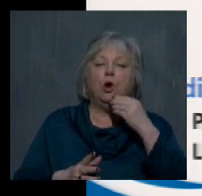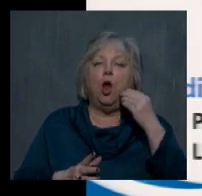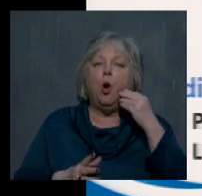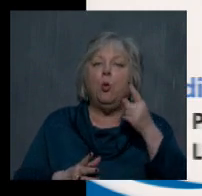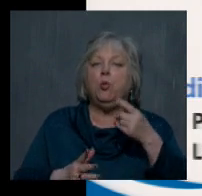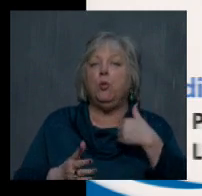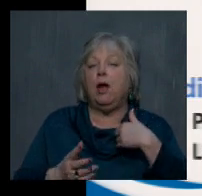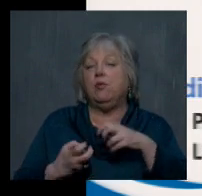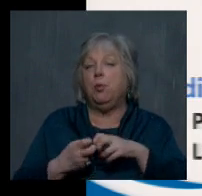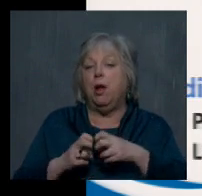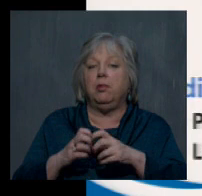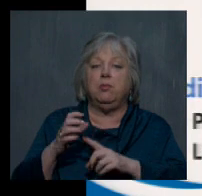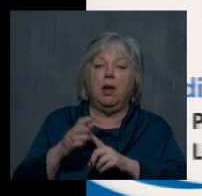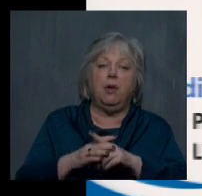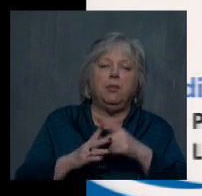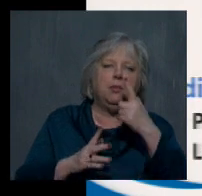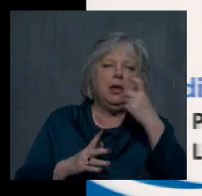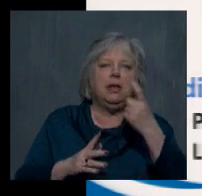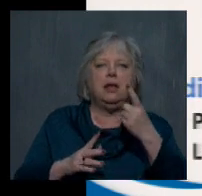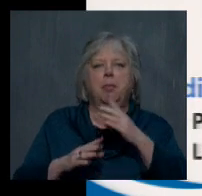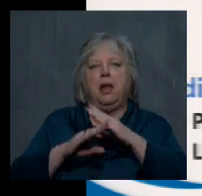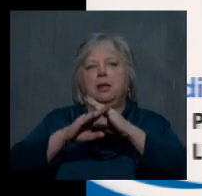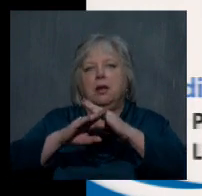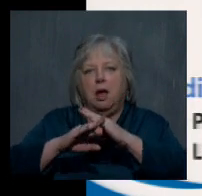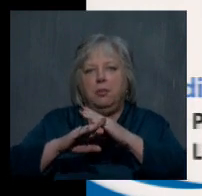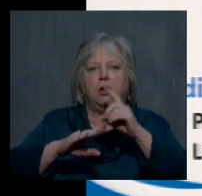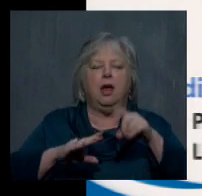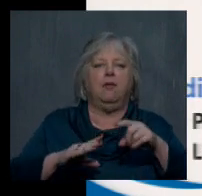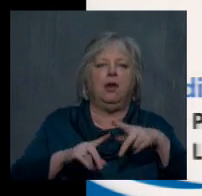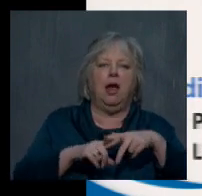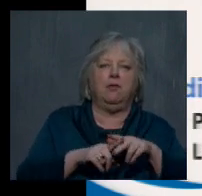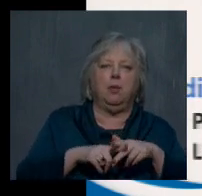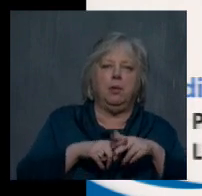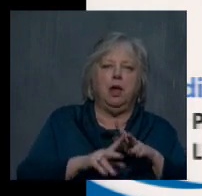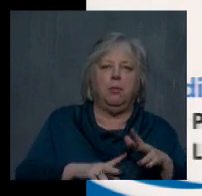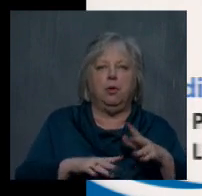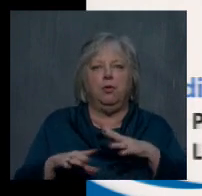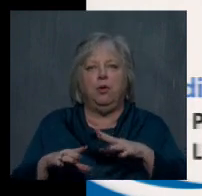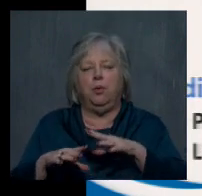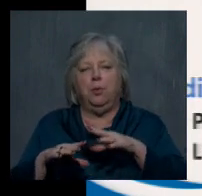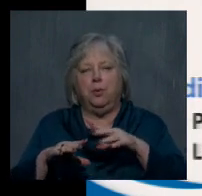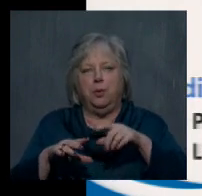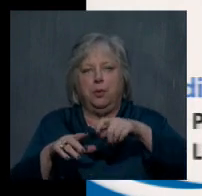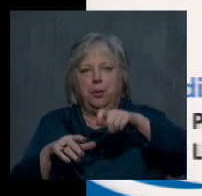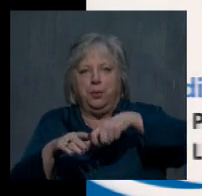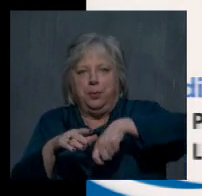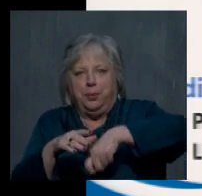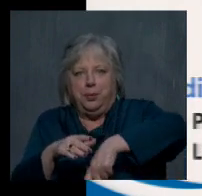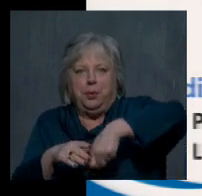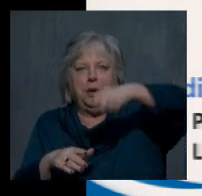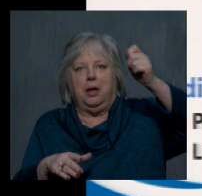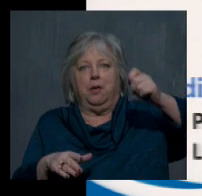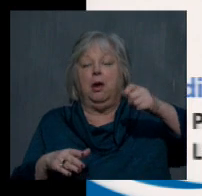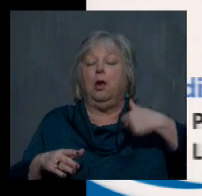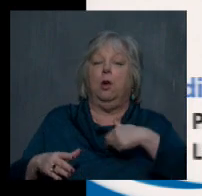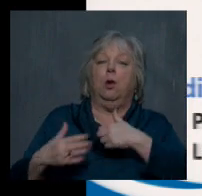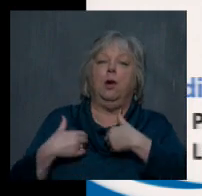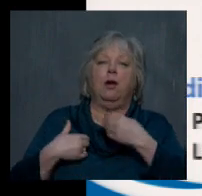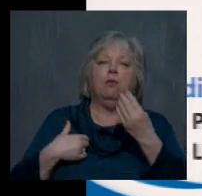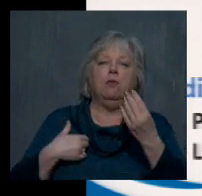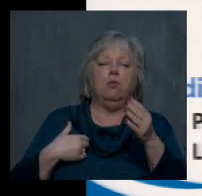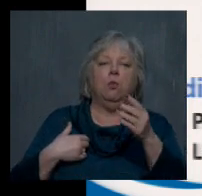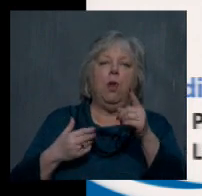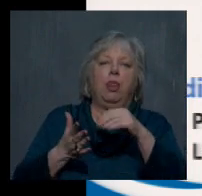generally it's because something stopped it up and you have to have a plumber to clear it. Well, we have 1,400 miles of